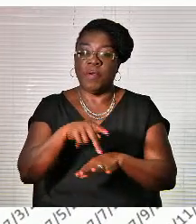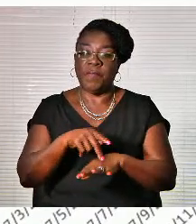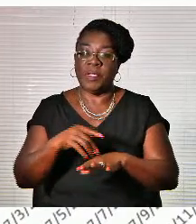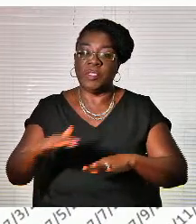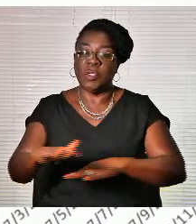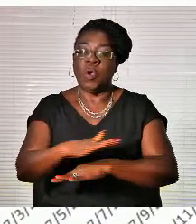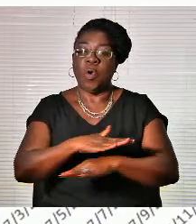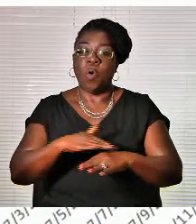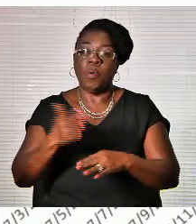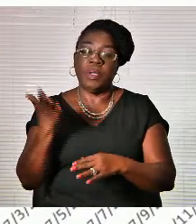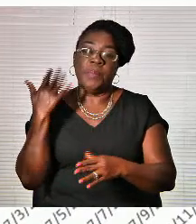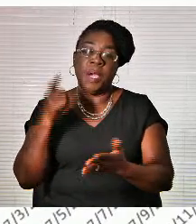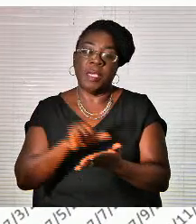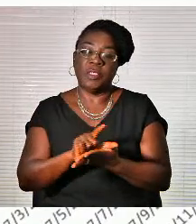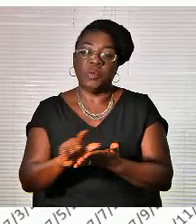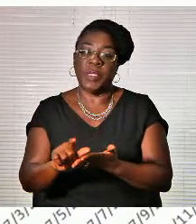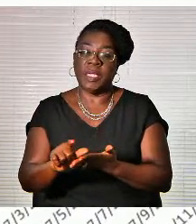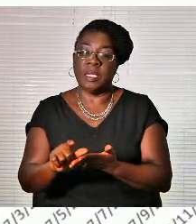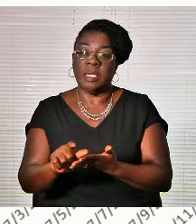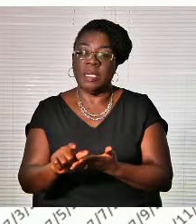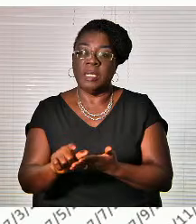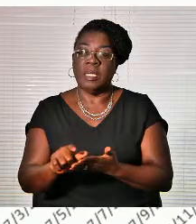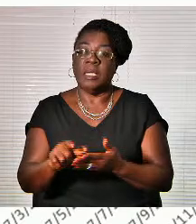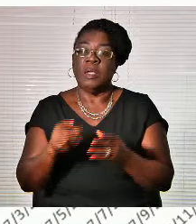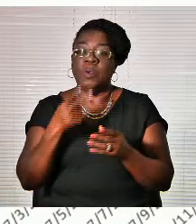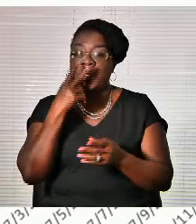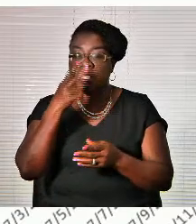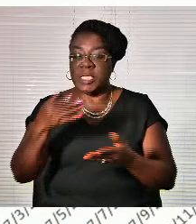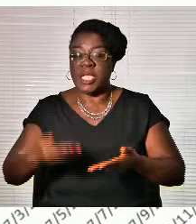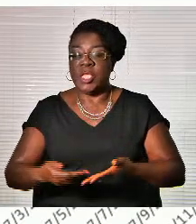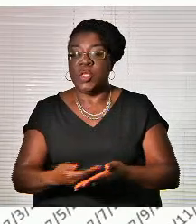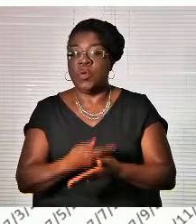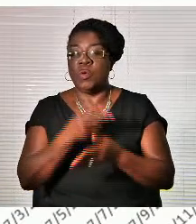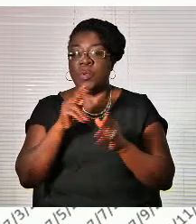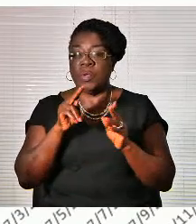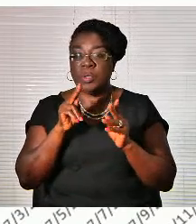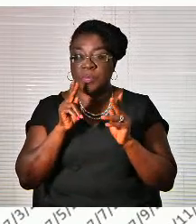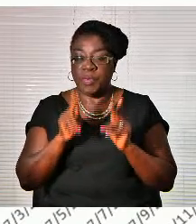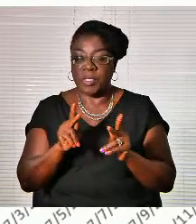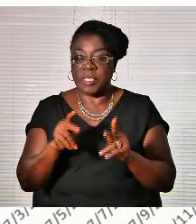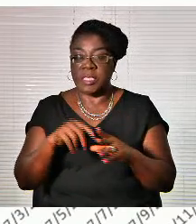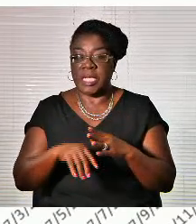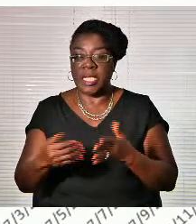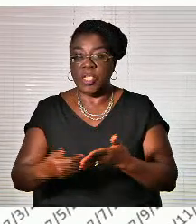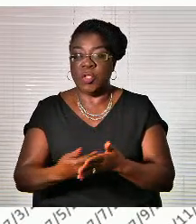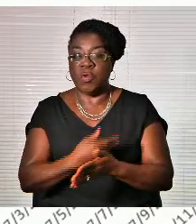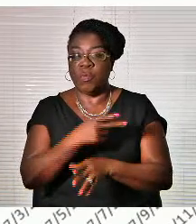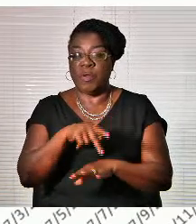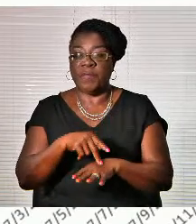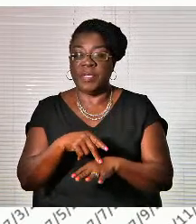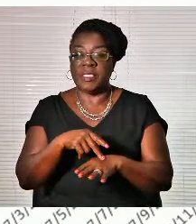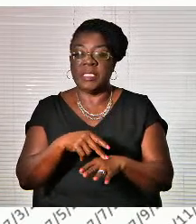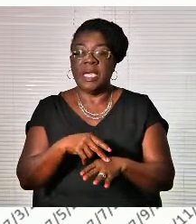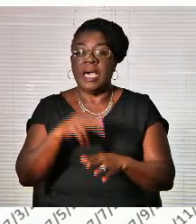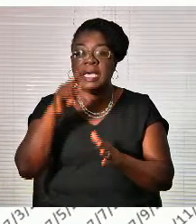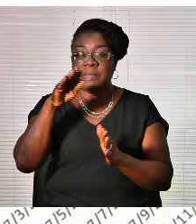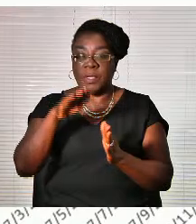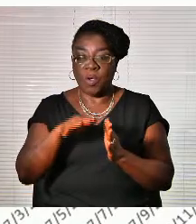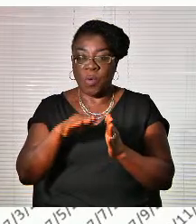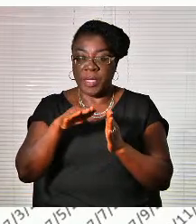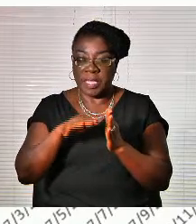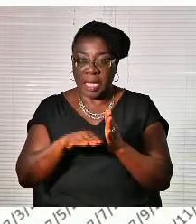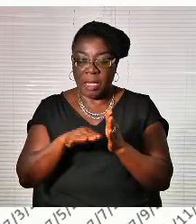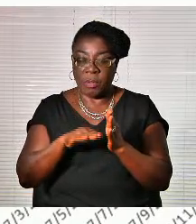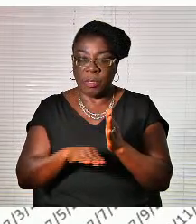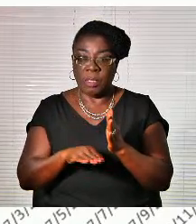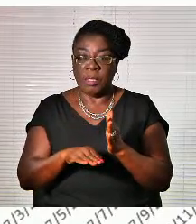past week, however, incident or new cases in New Providence have been on a decline.